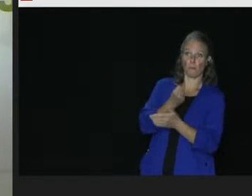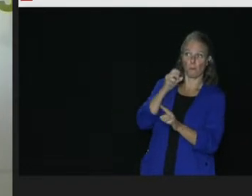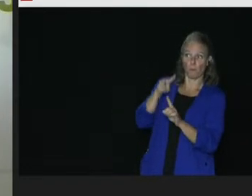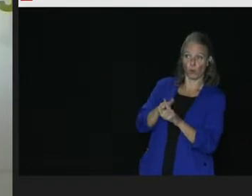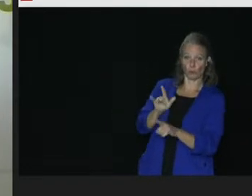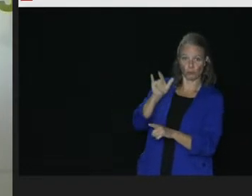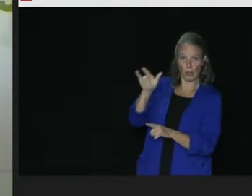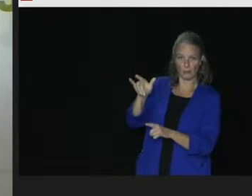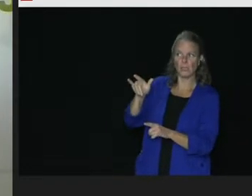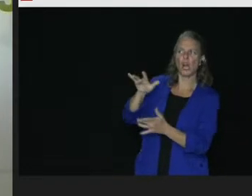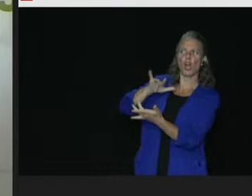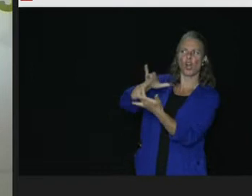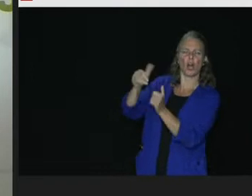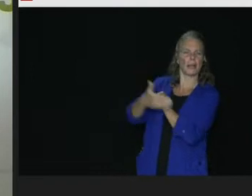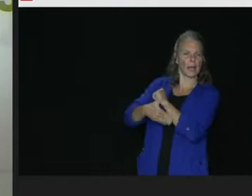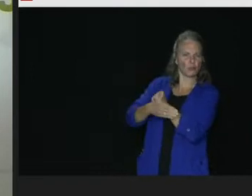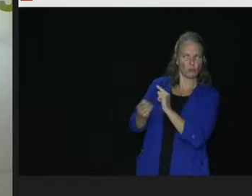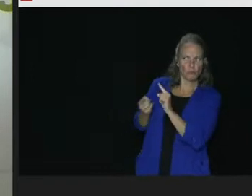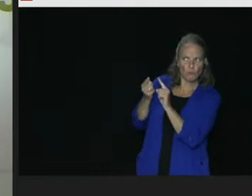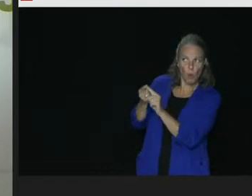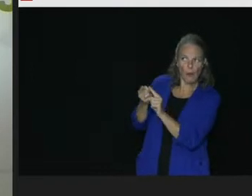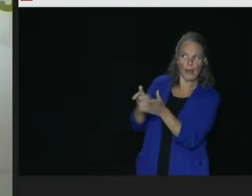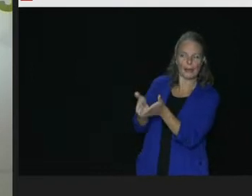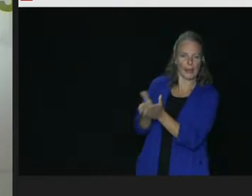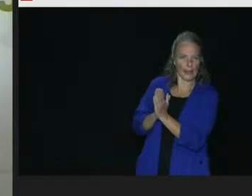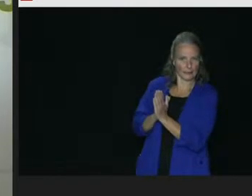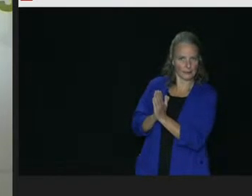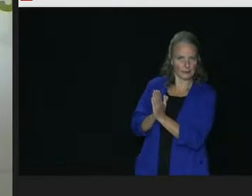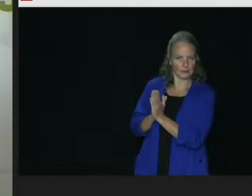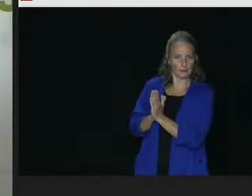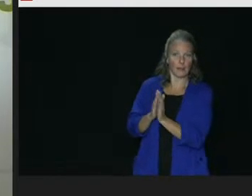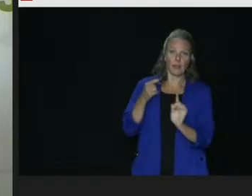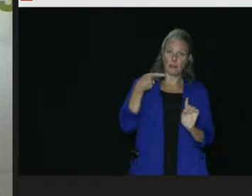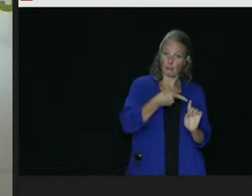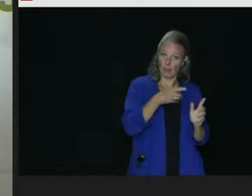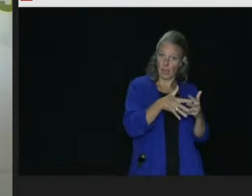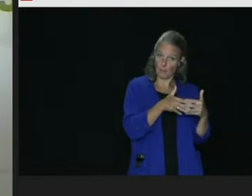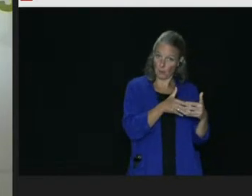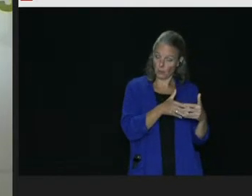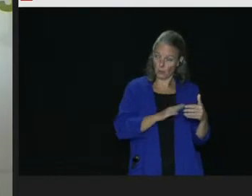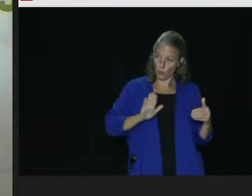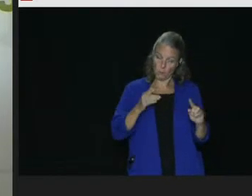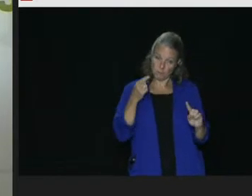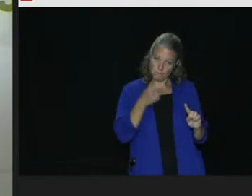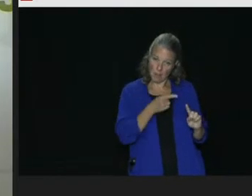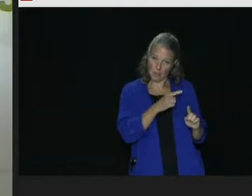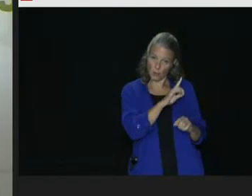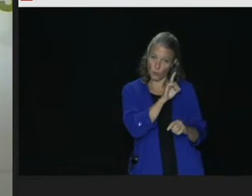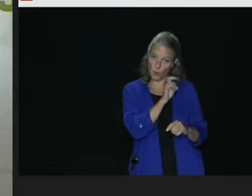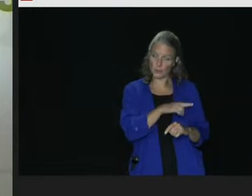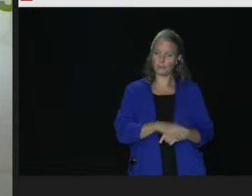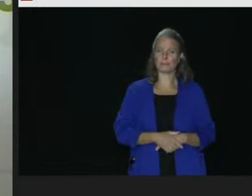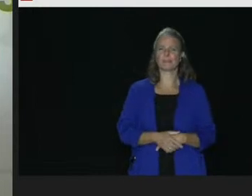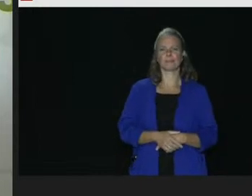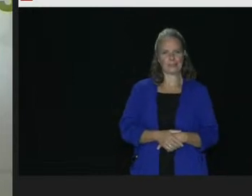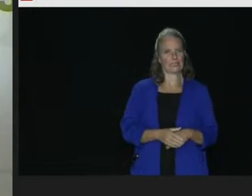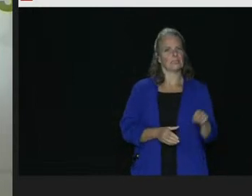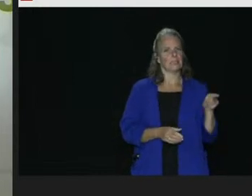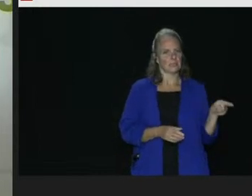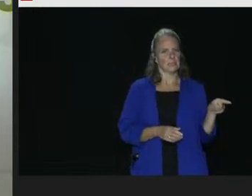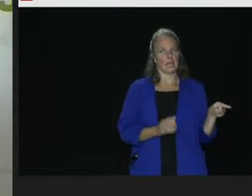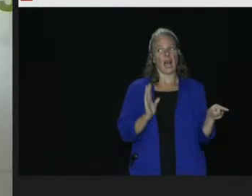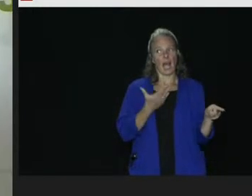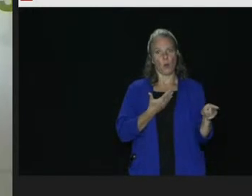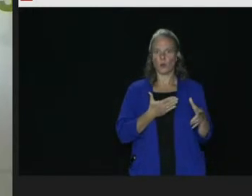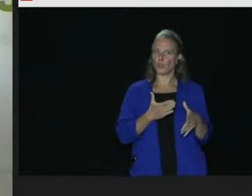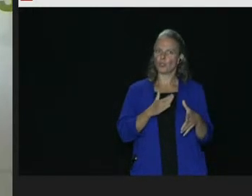comes your more precise question, which is about the United States. So this is one of the most active areas of discussion